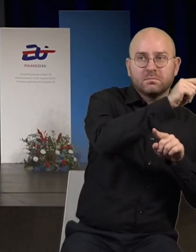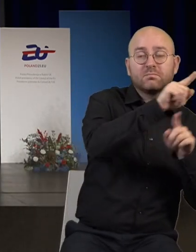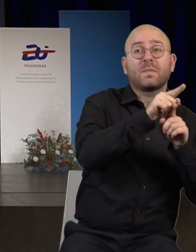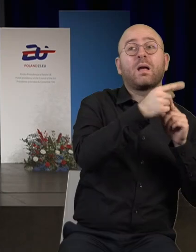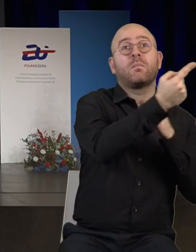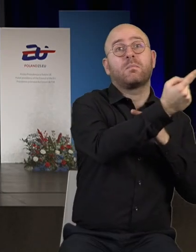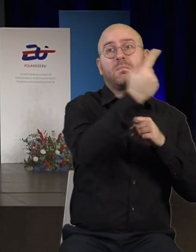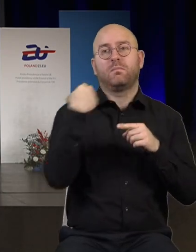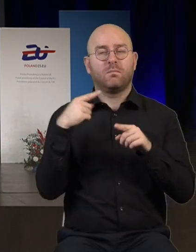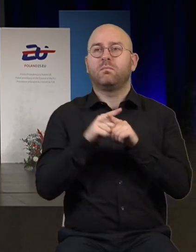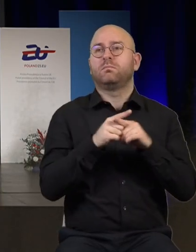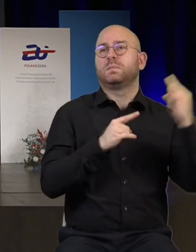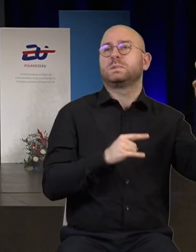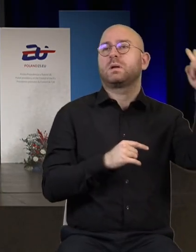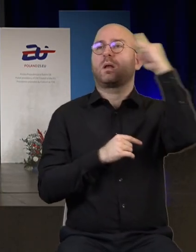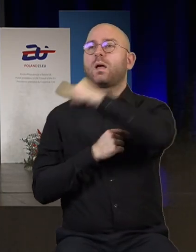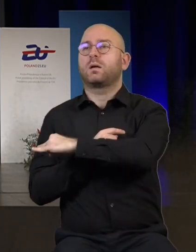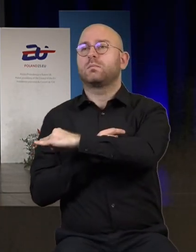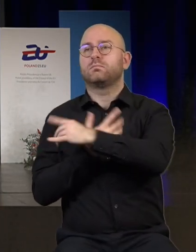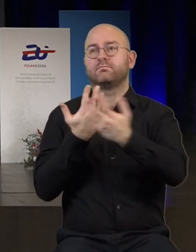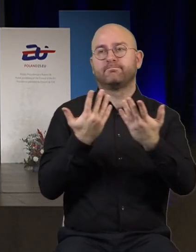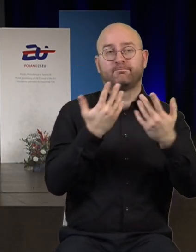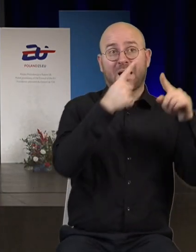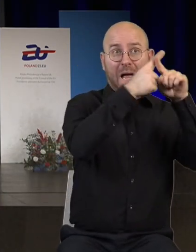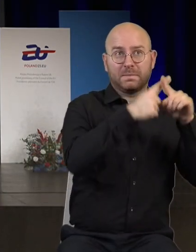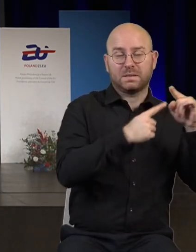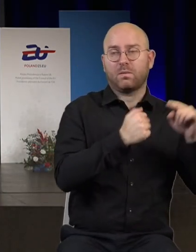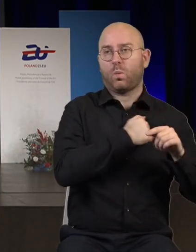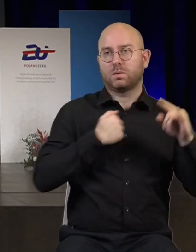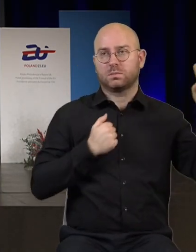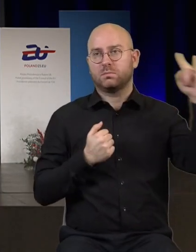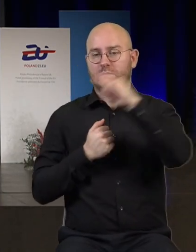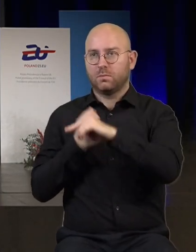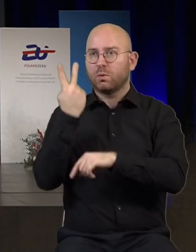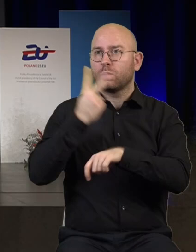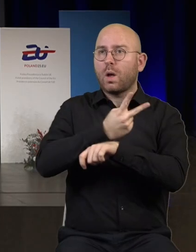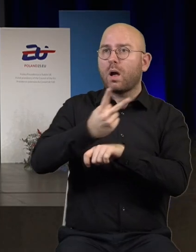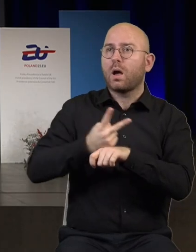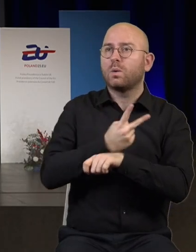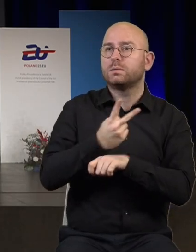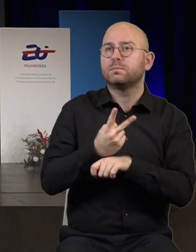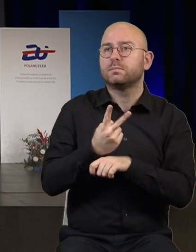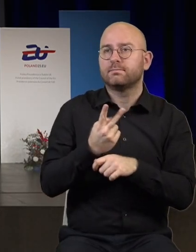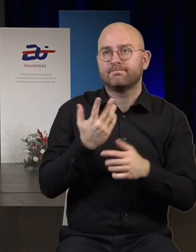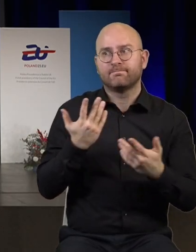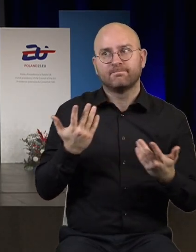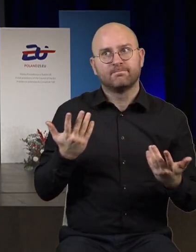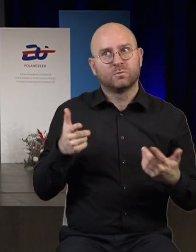I think it is a challenge to make this small shift happen. But going to our